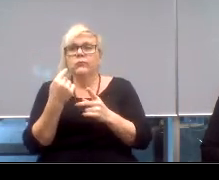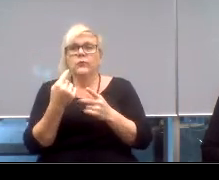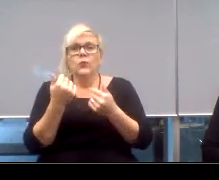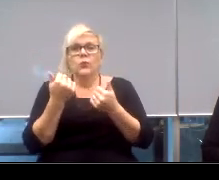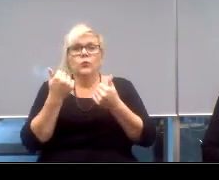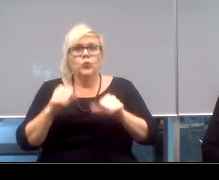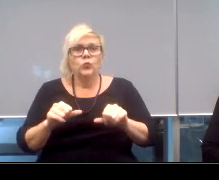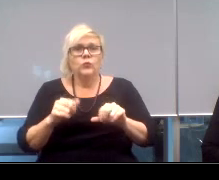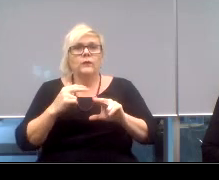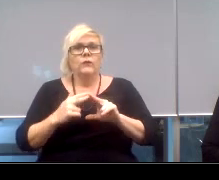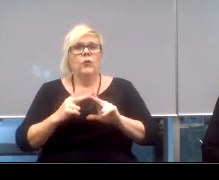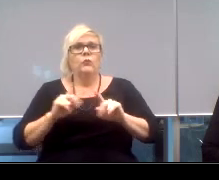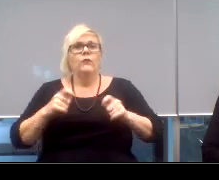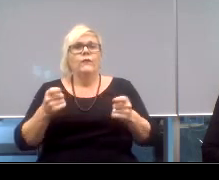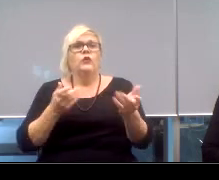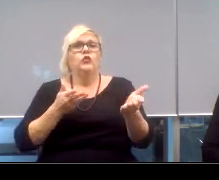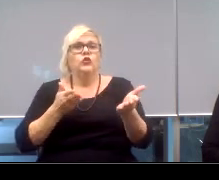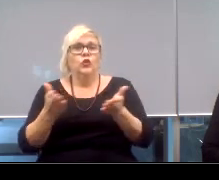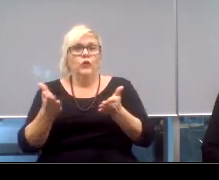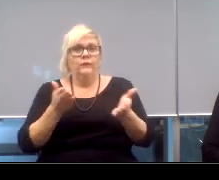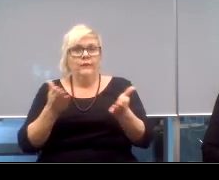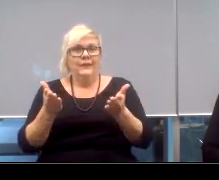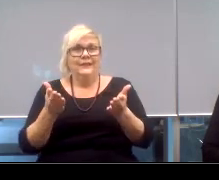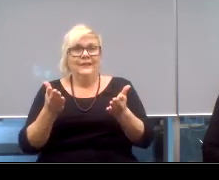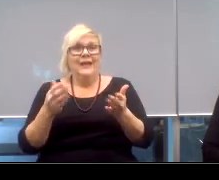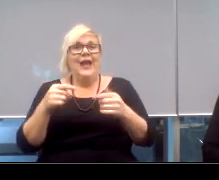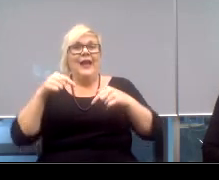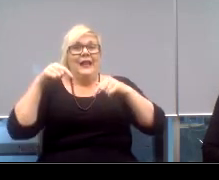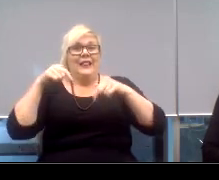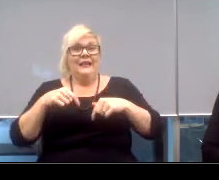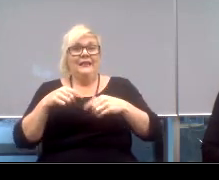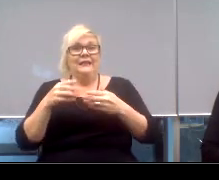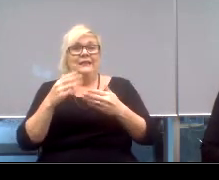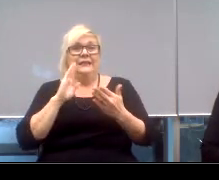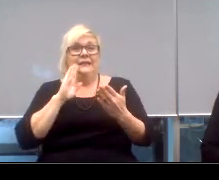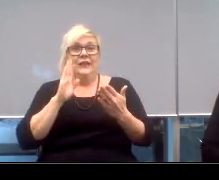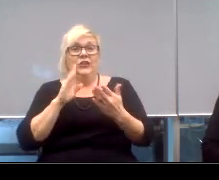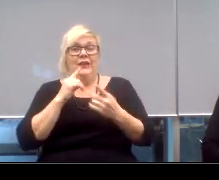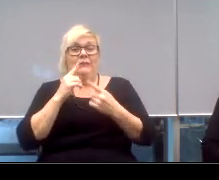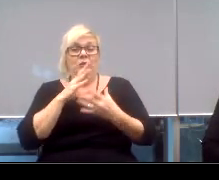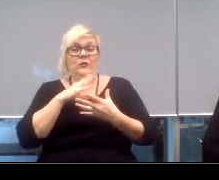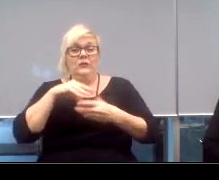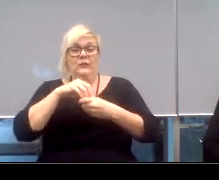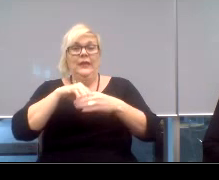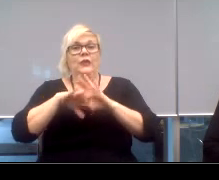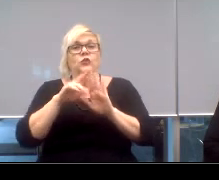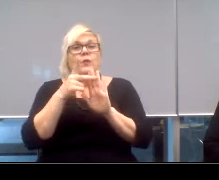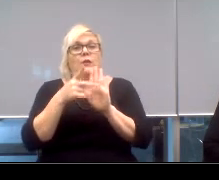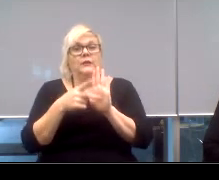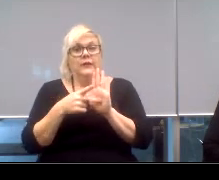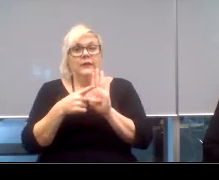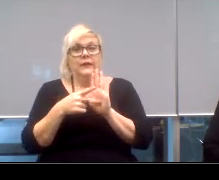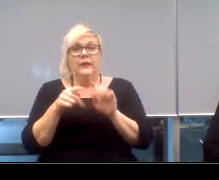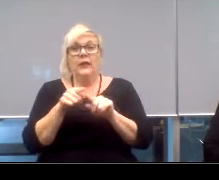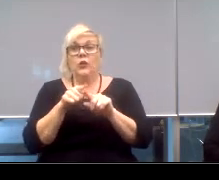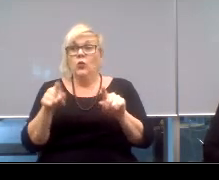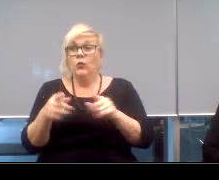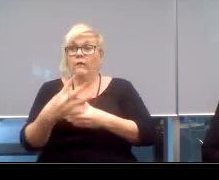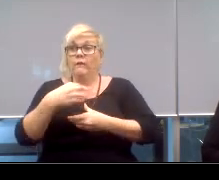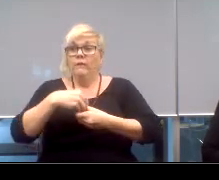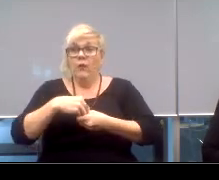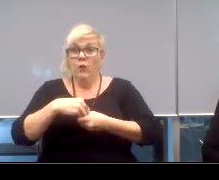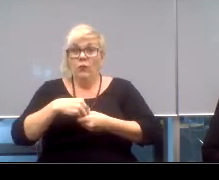in today's session being mainstreamed into policy. As attendees at today's session, and in the interests